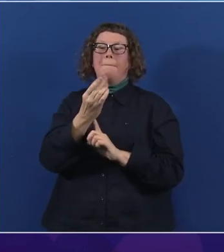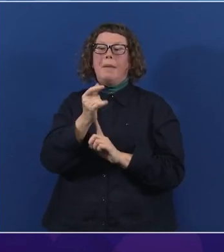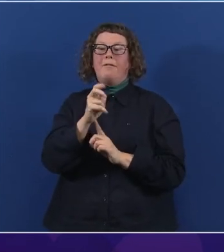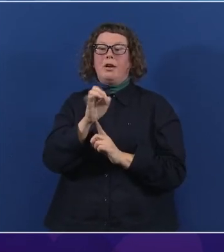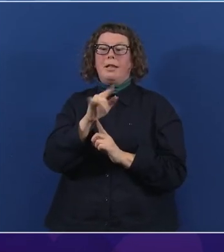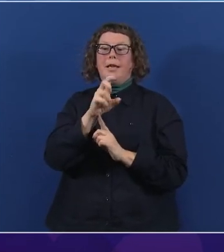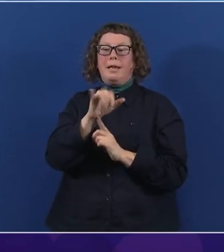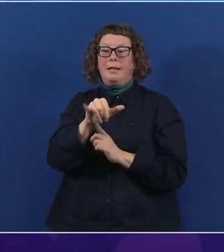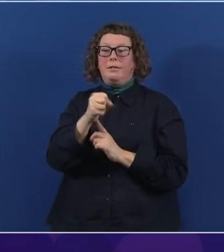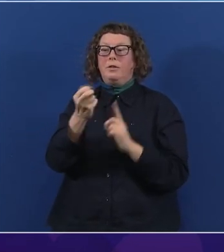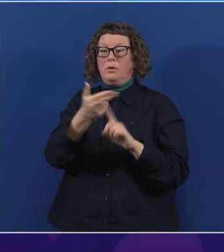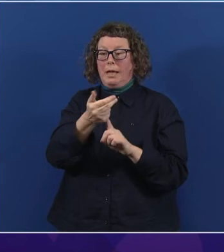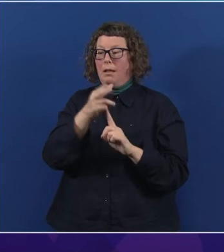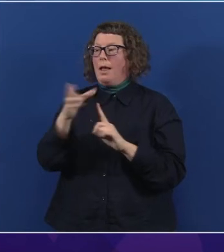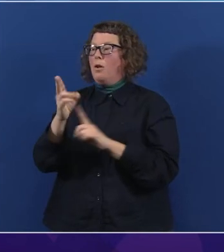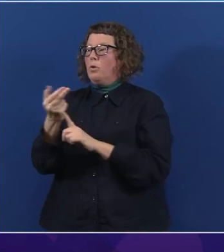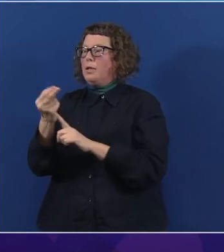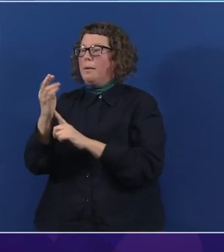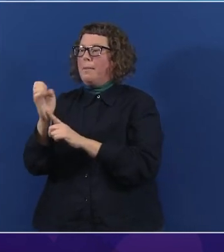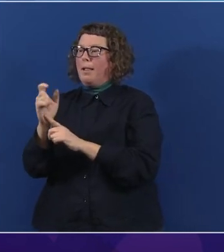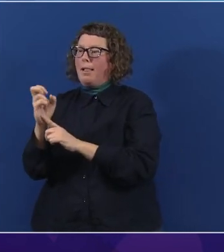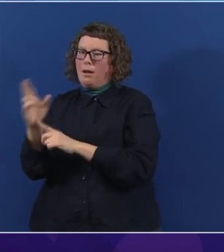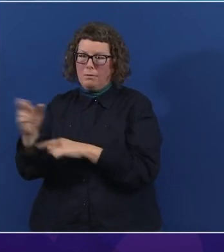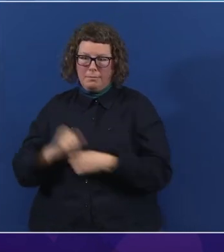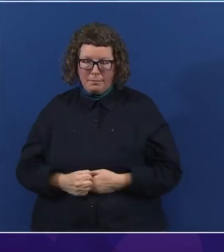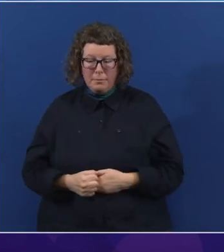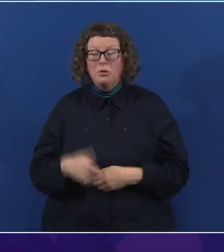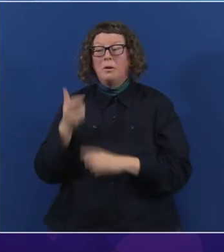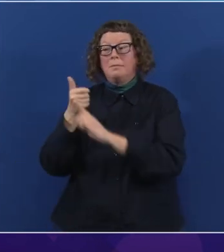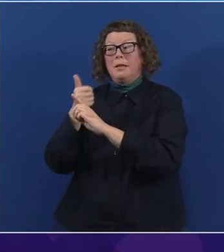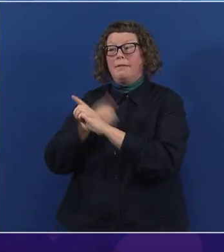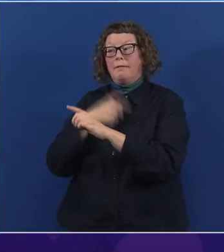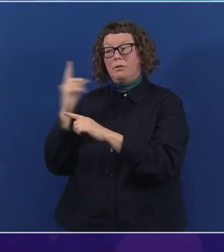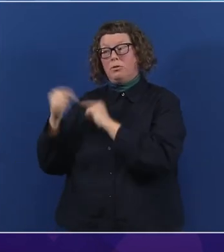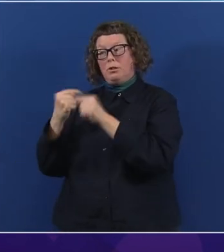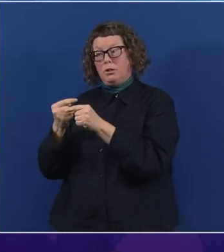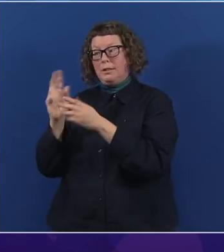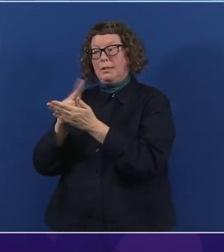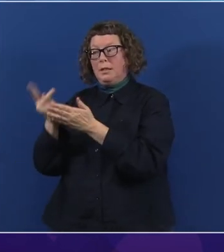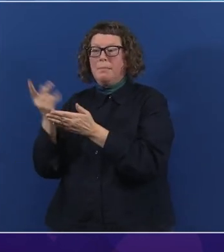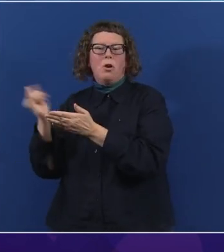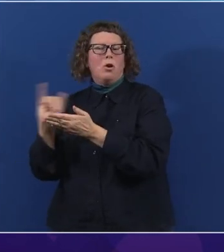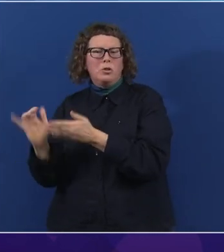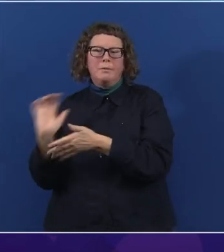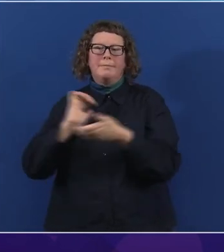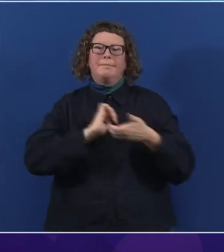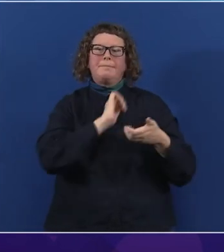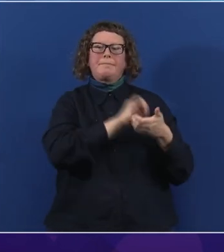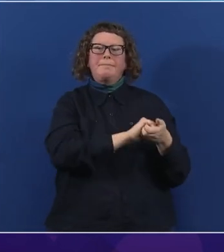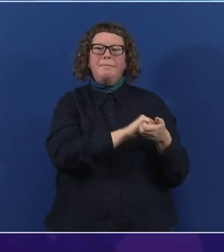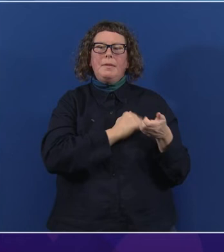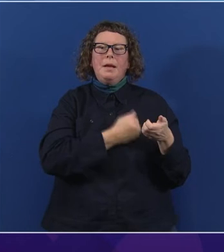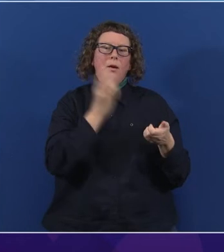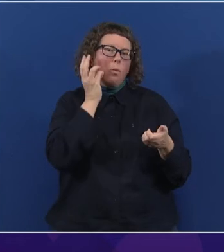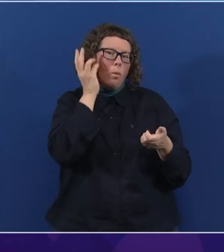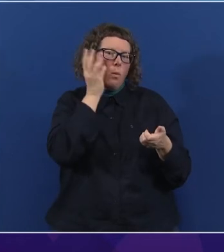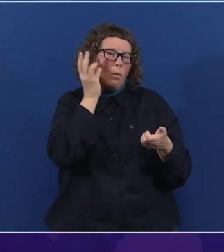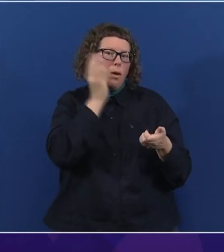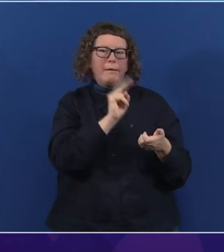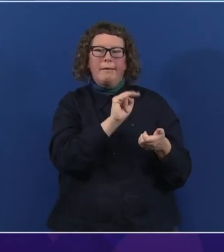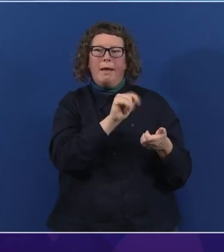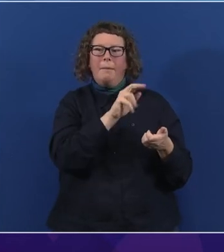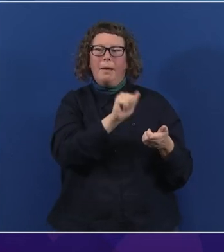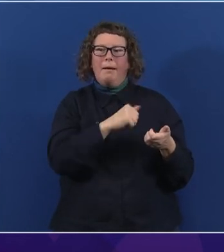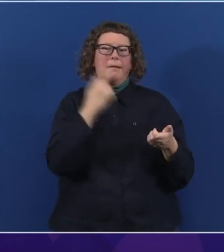and Hotel Bel Air. In addition to traditional kitchens, Chef Sulaticki is also a partner in a